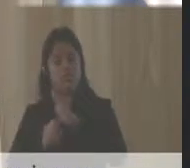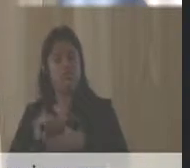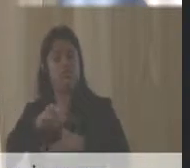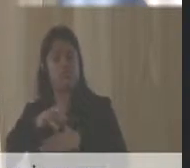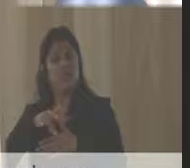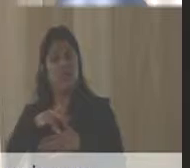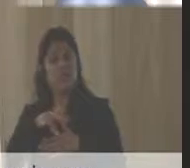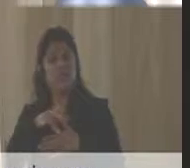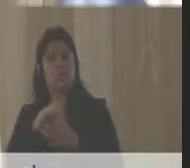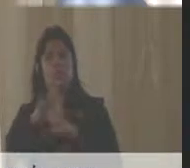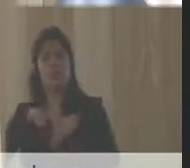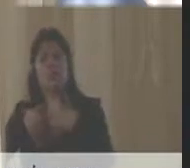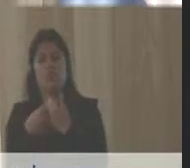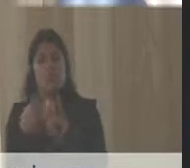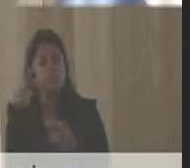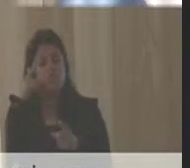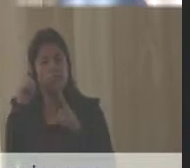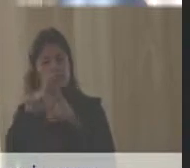These are